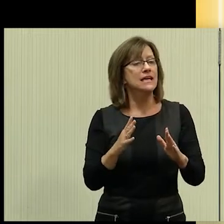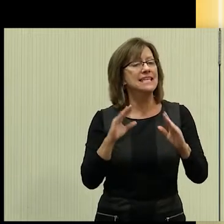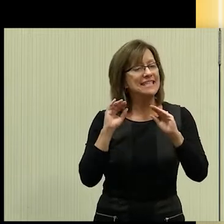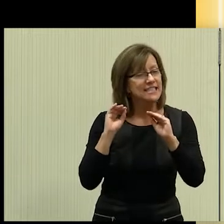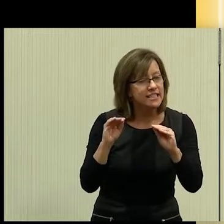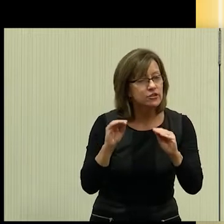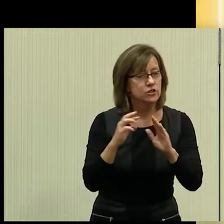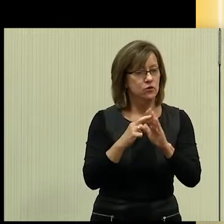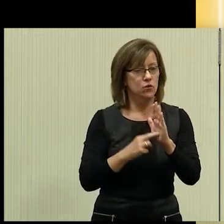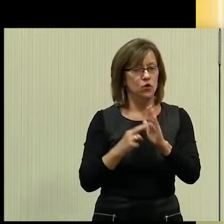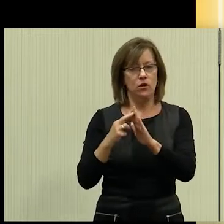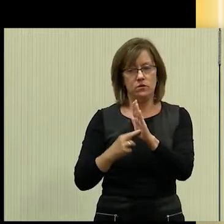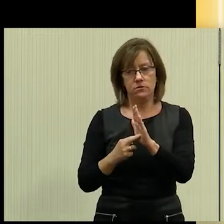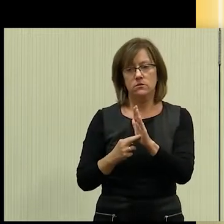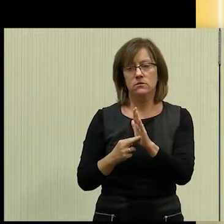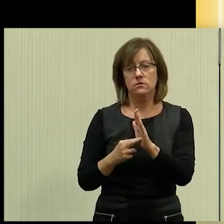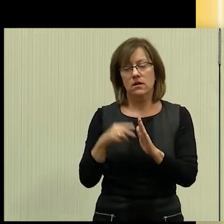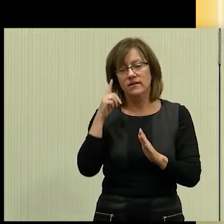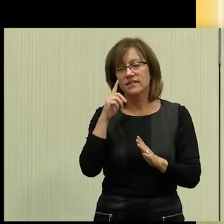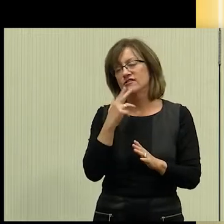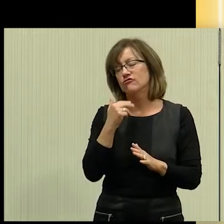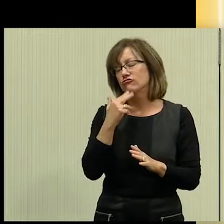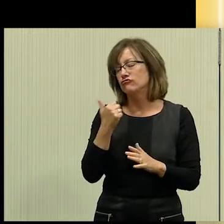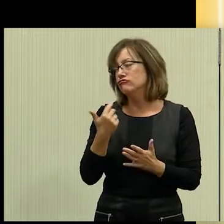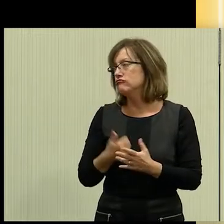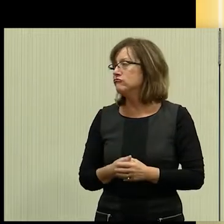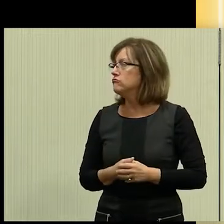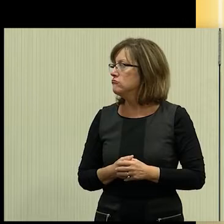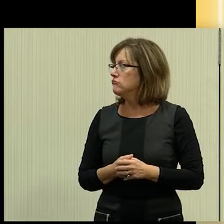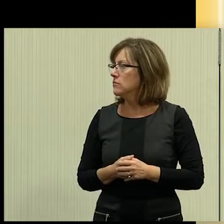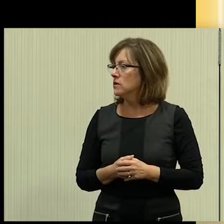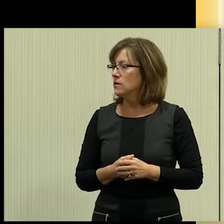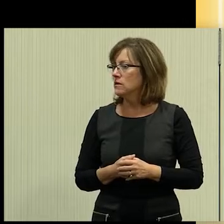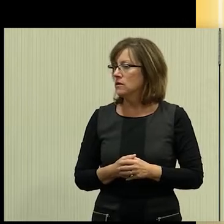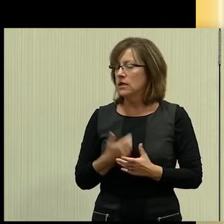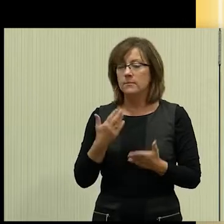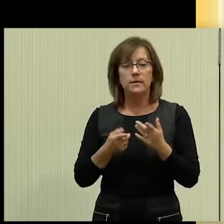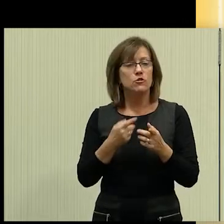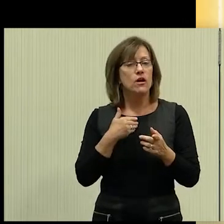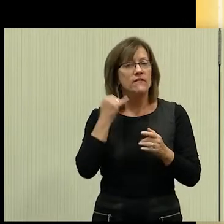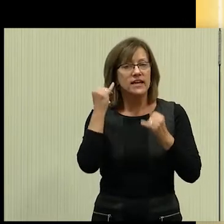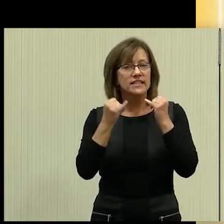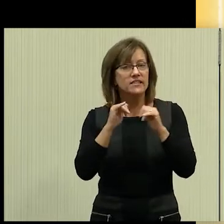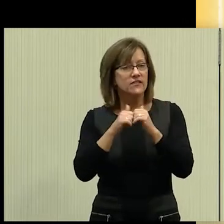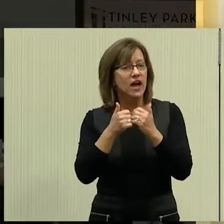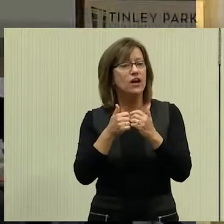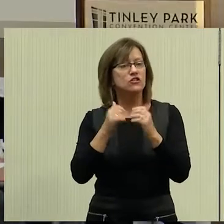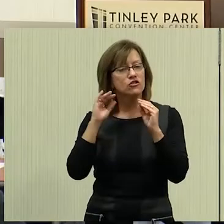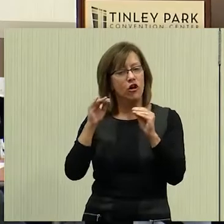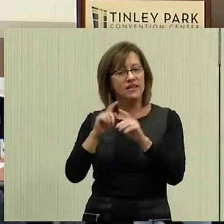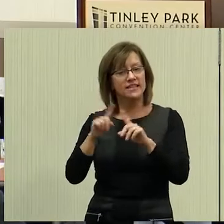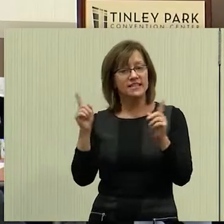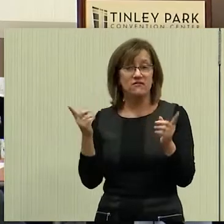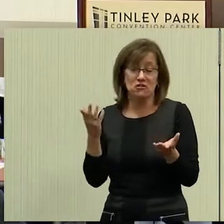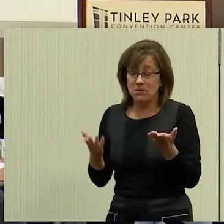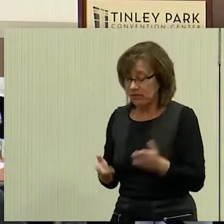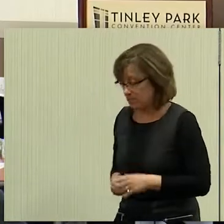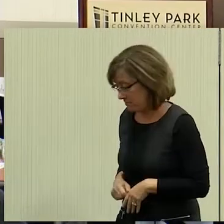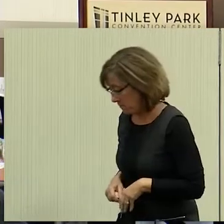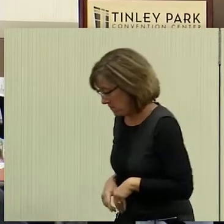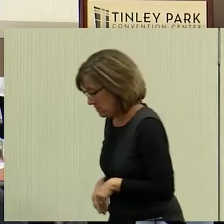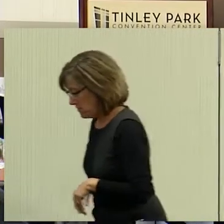to children, which I think is a kind of cute way, though you may have ideas of how she could have taught this different.